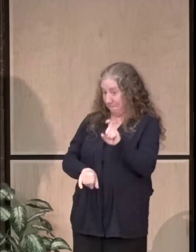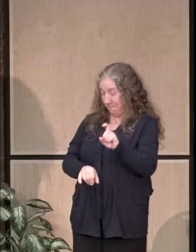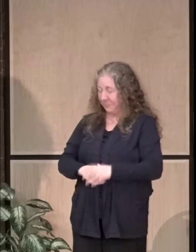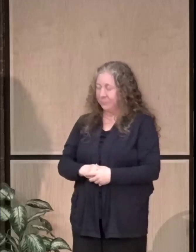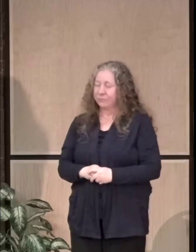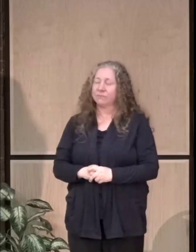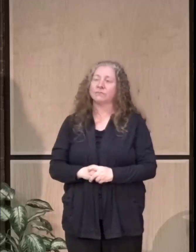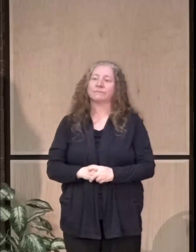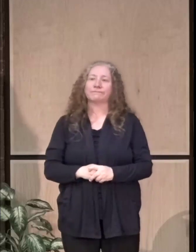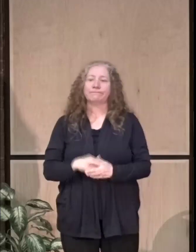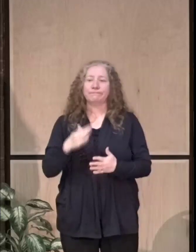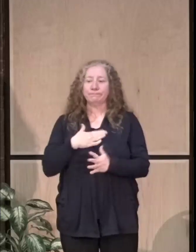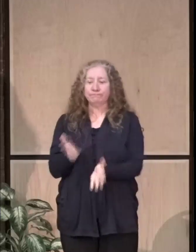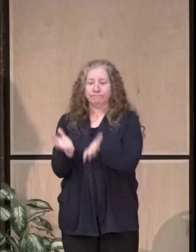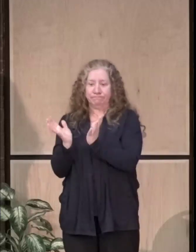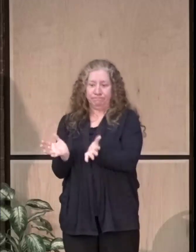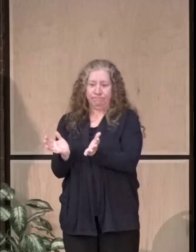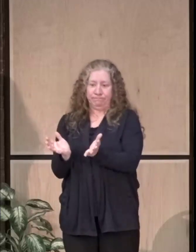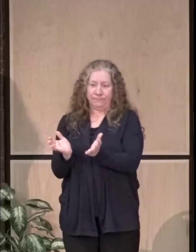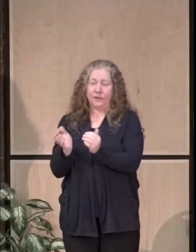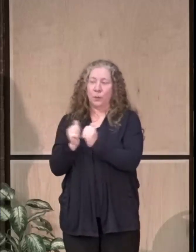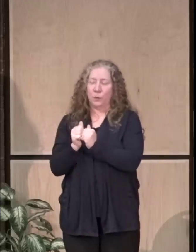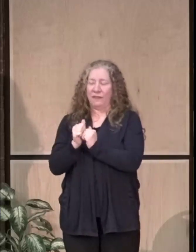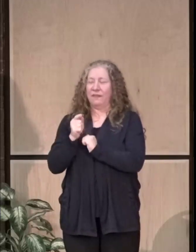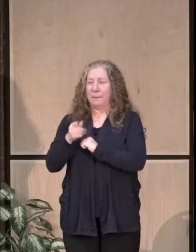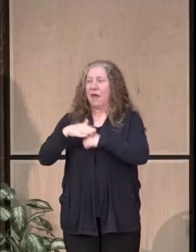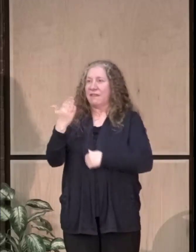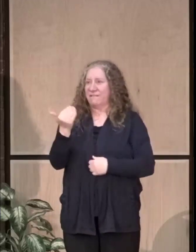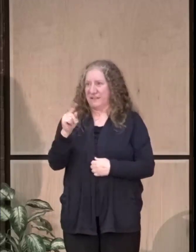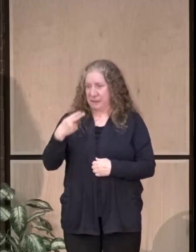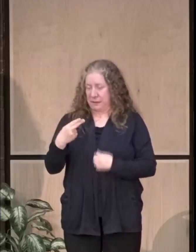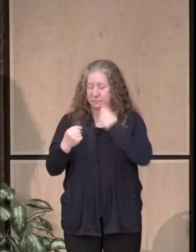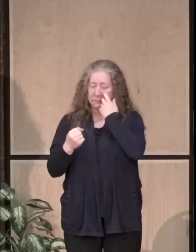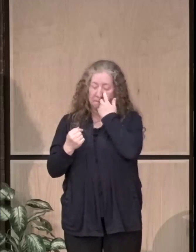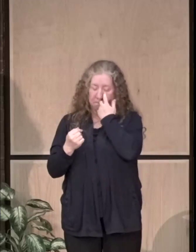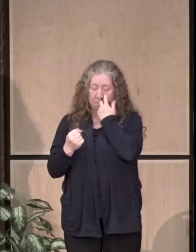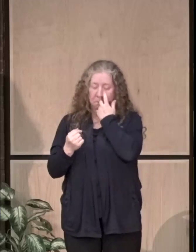During my conversation with him on the 15th,